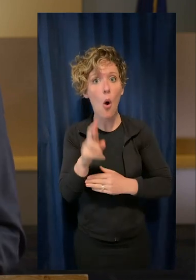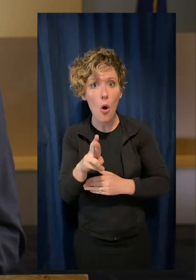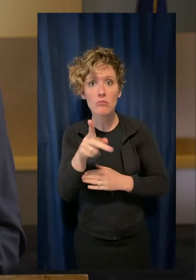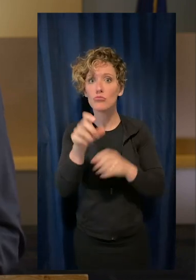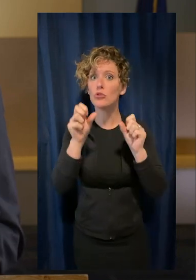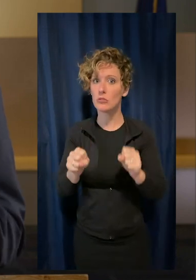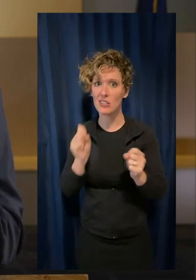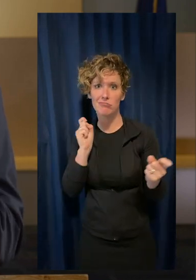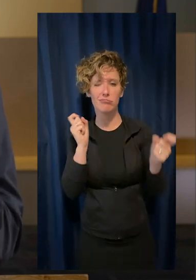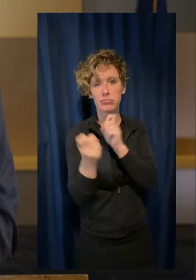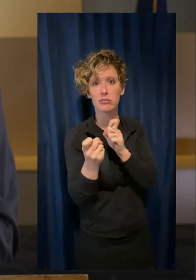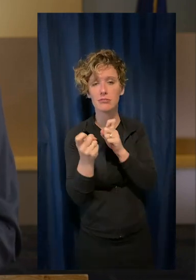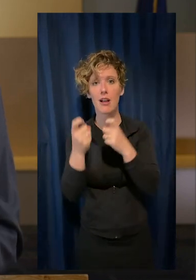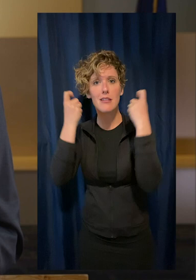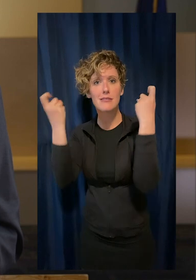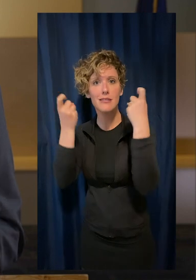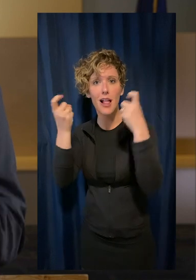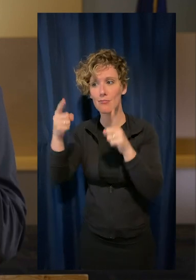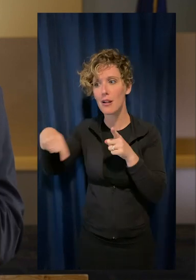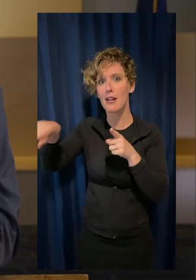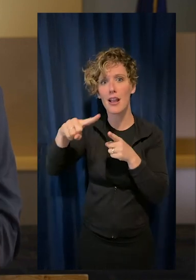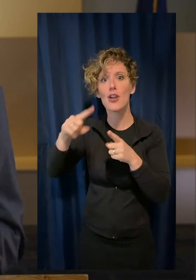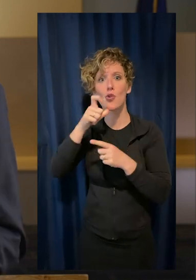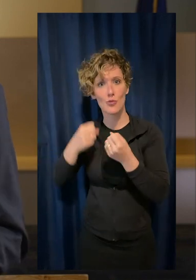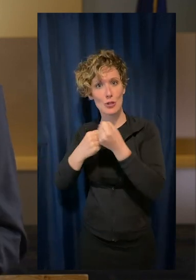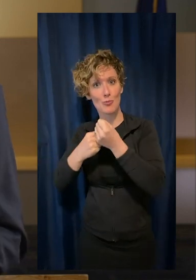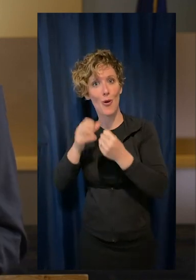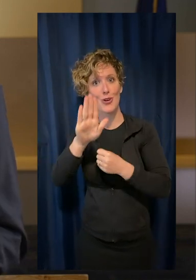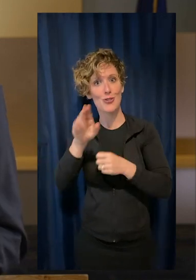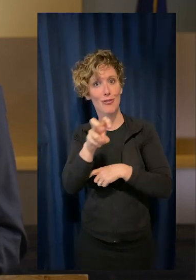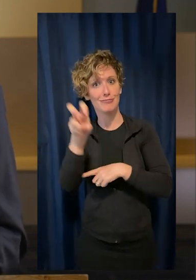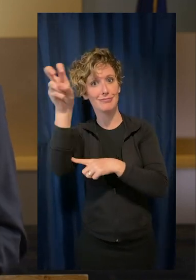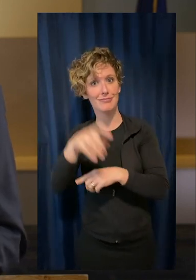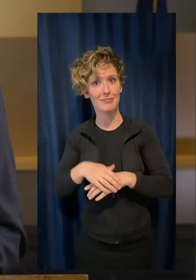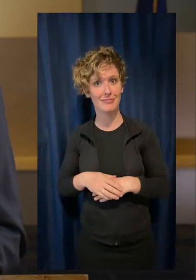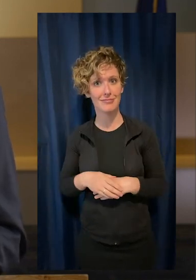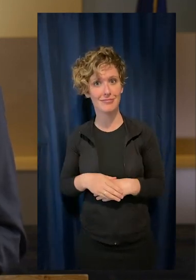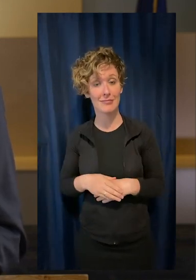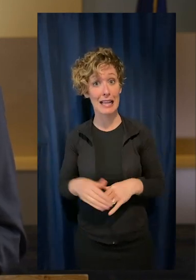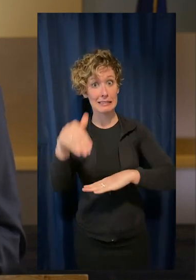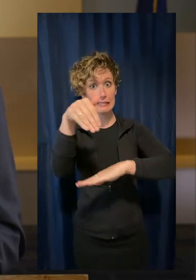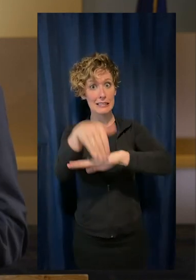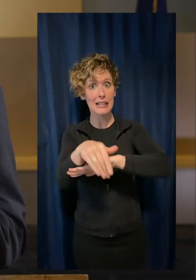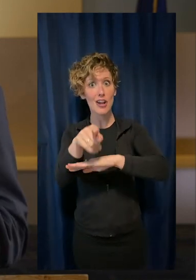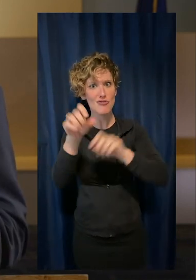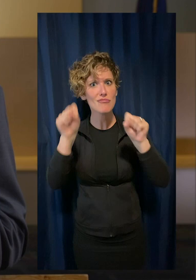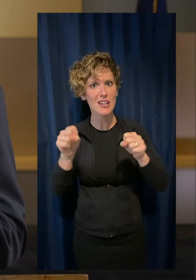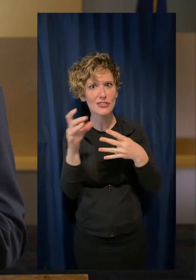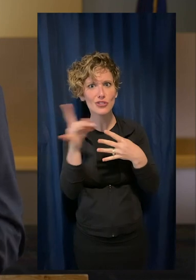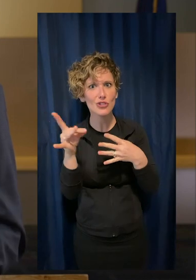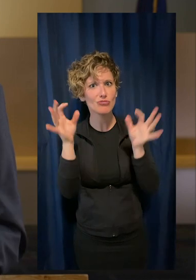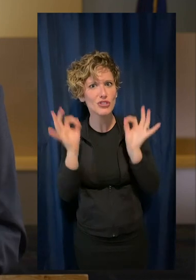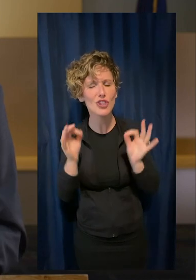inspired you to reach this momentous event. Tonight, you can choose to welcome the unknown of the future without